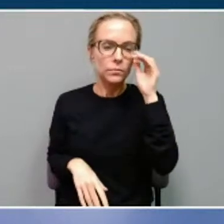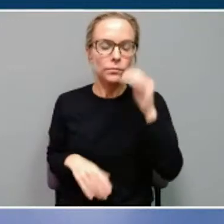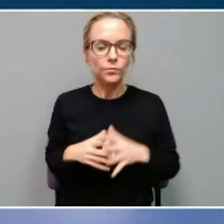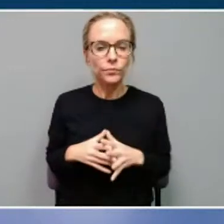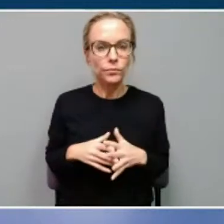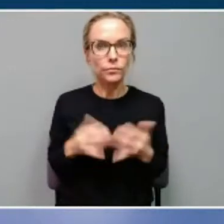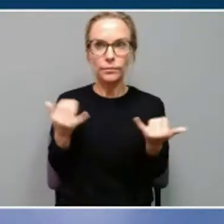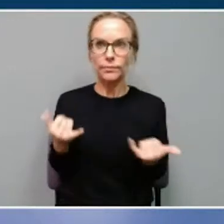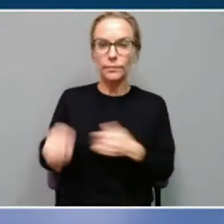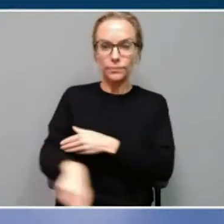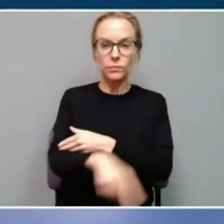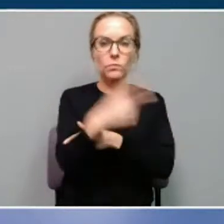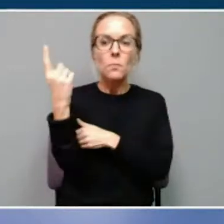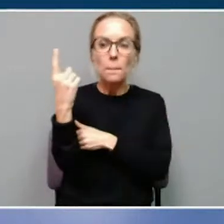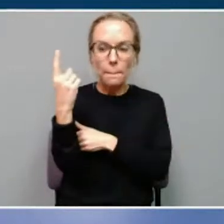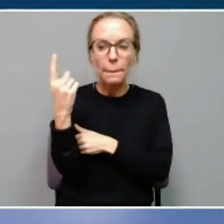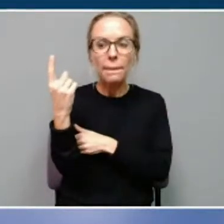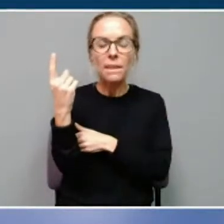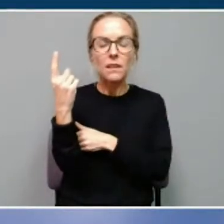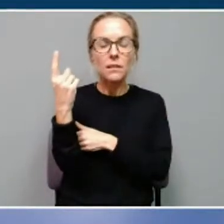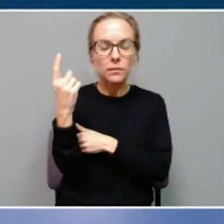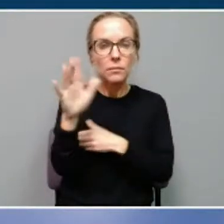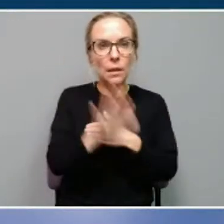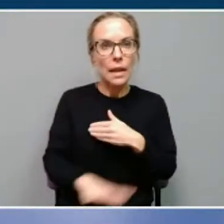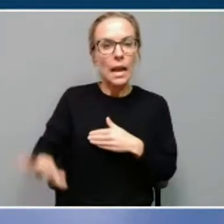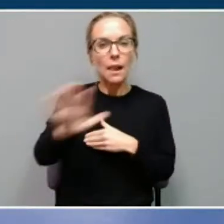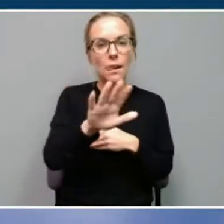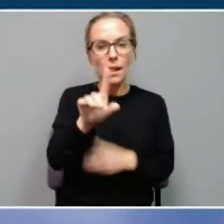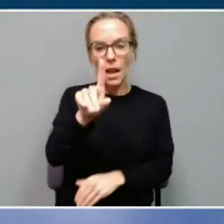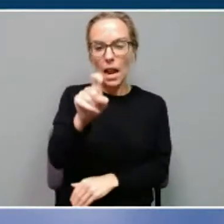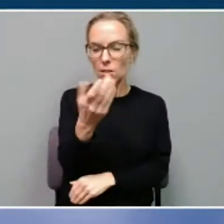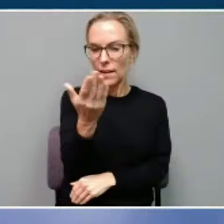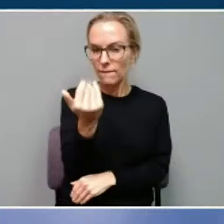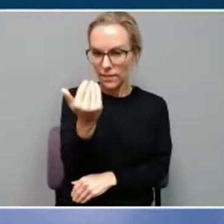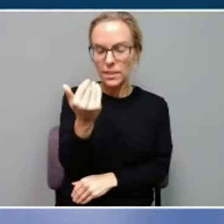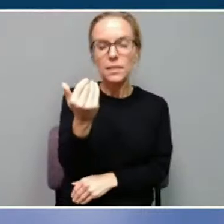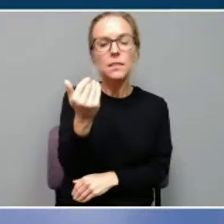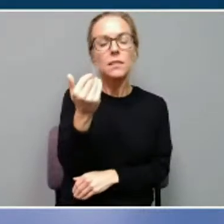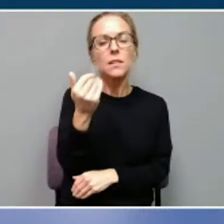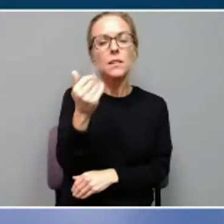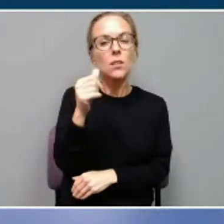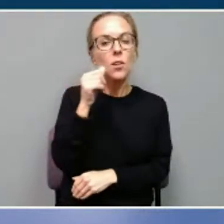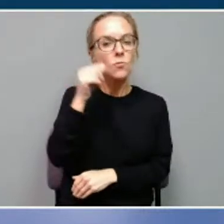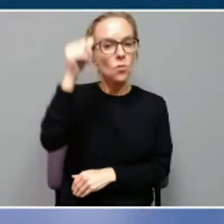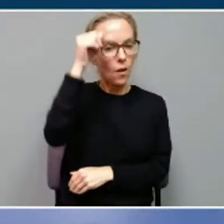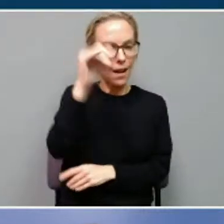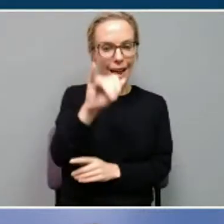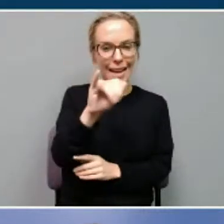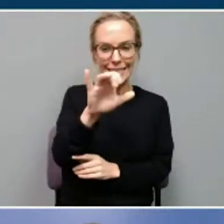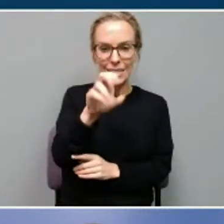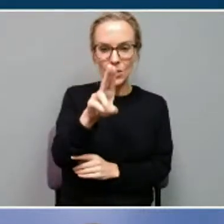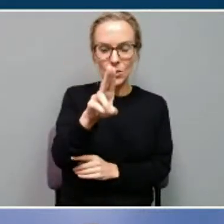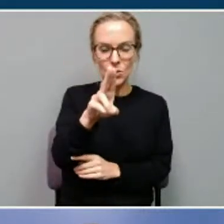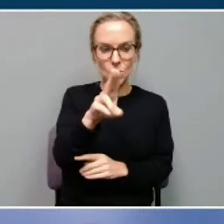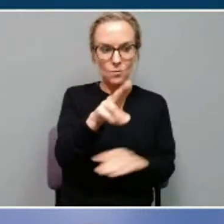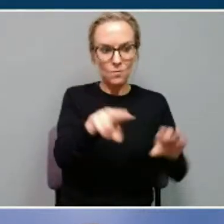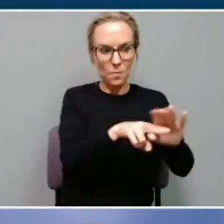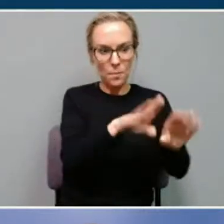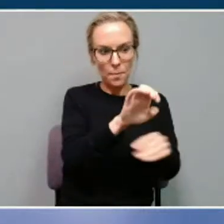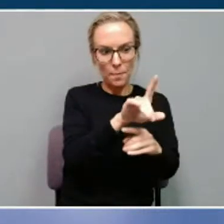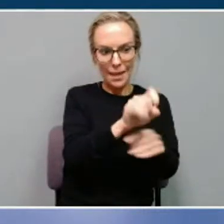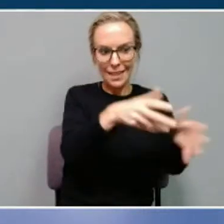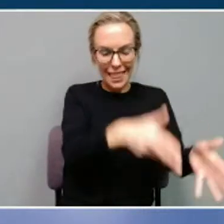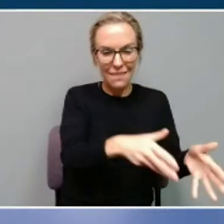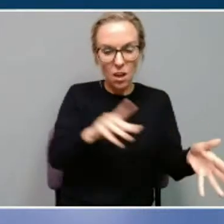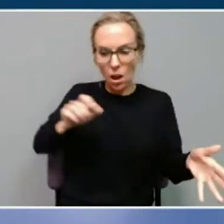Today, we think we only have 115 adult ICU beds left. That was 219 on Friday. Shows